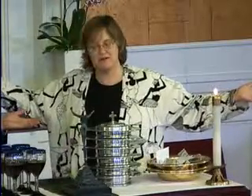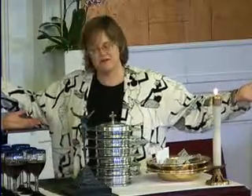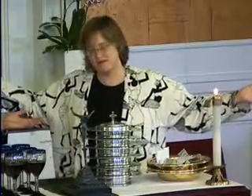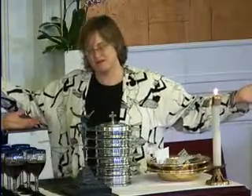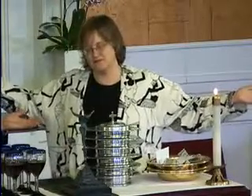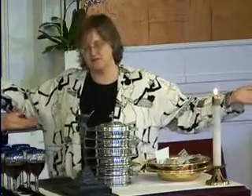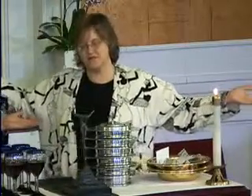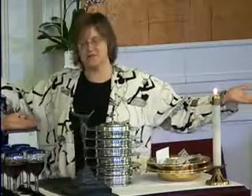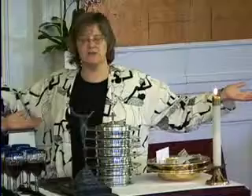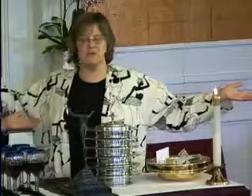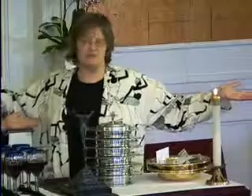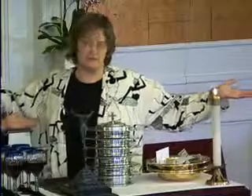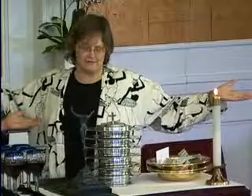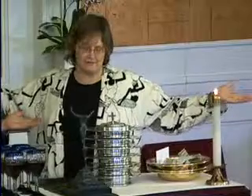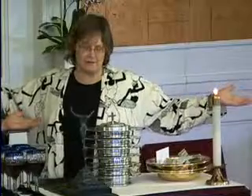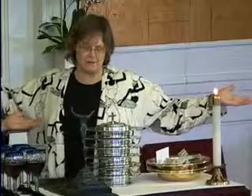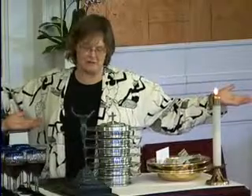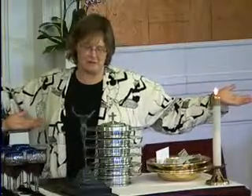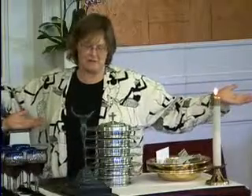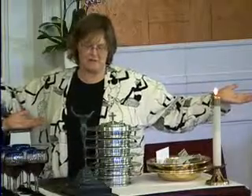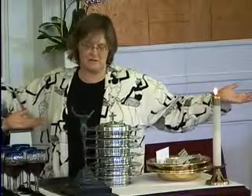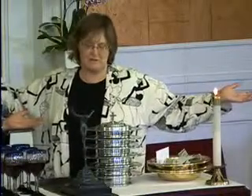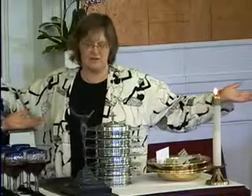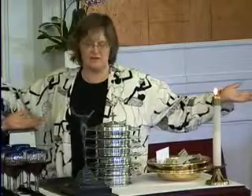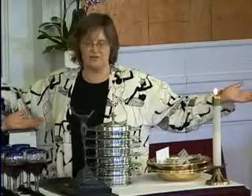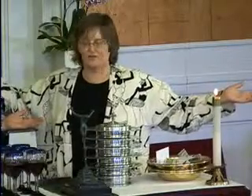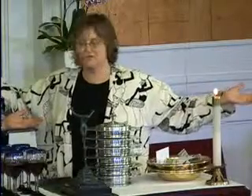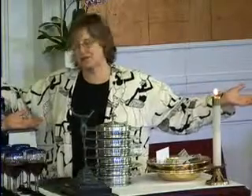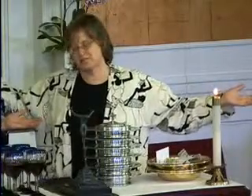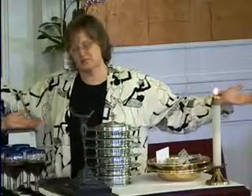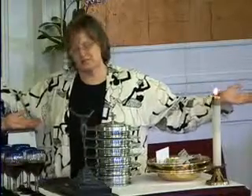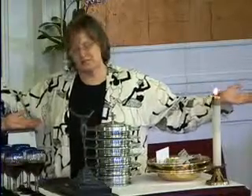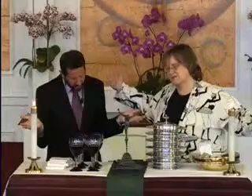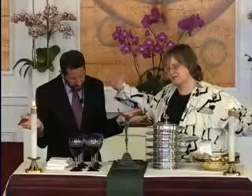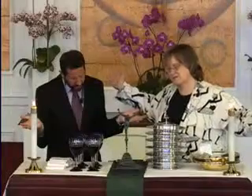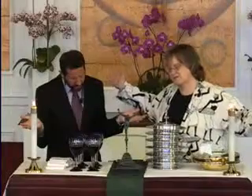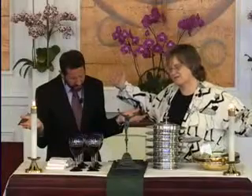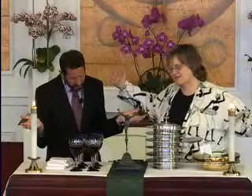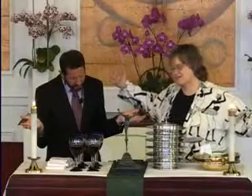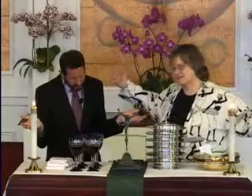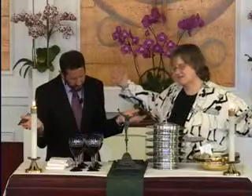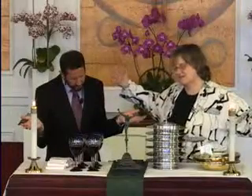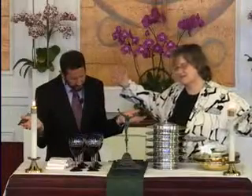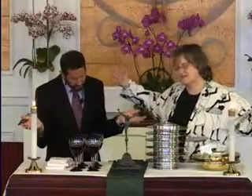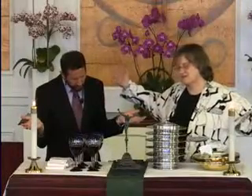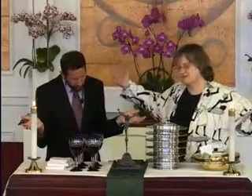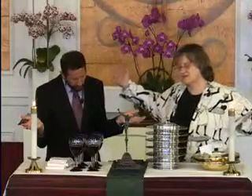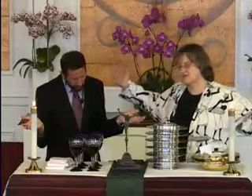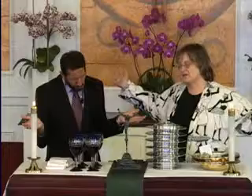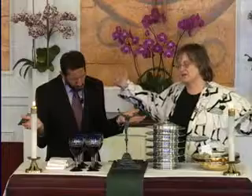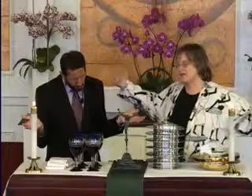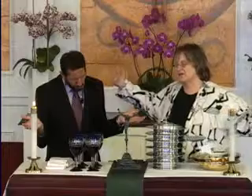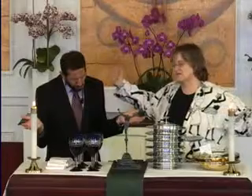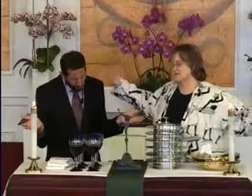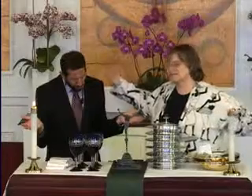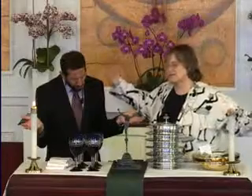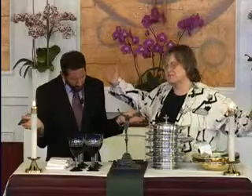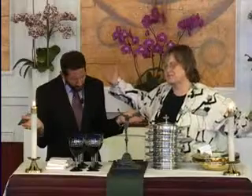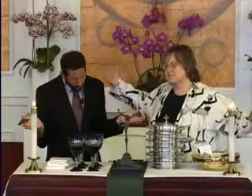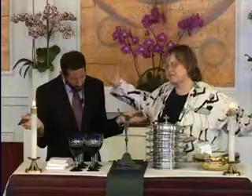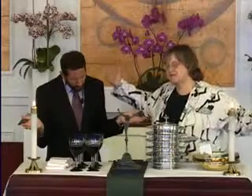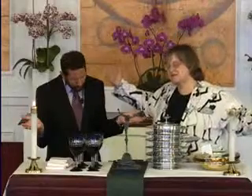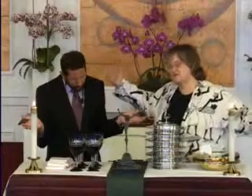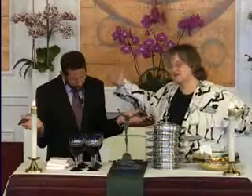allow ourselves to be cared for by the Good Shepherd. Yes. We, the